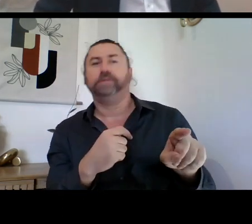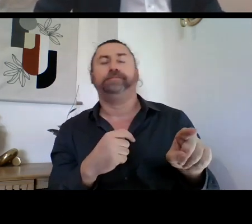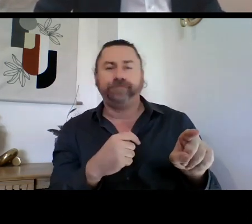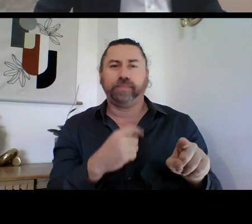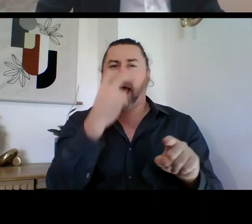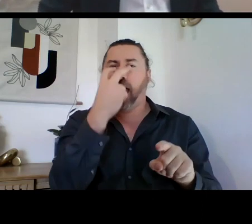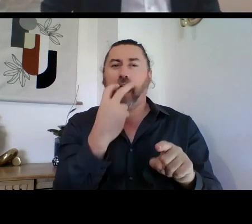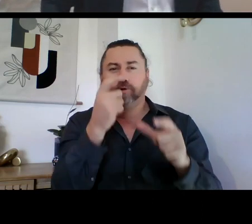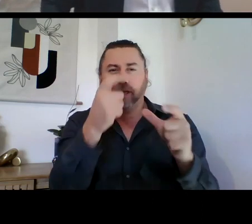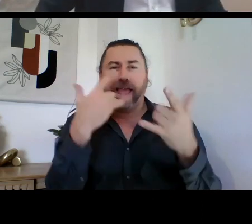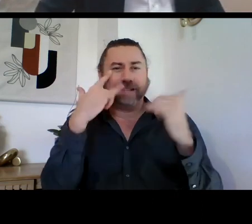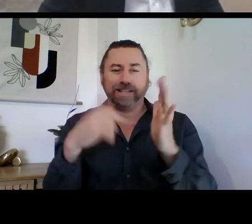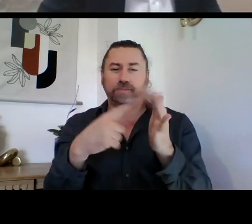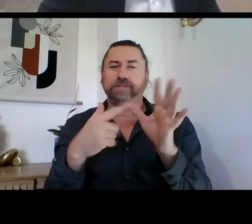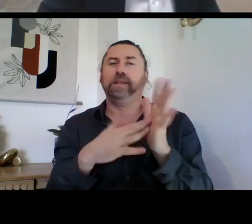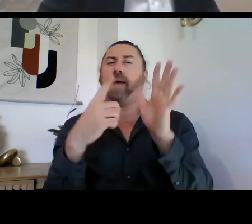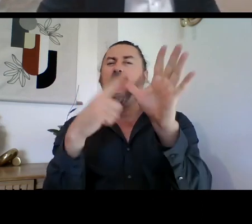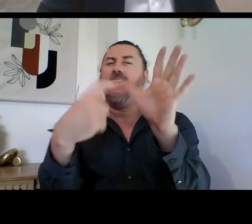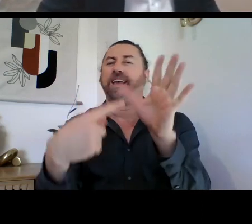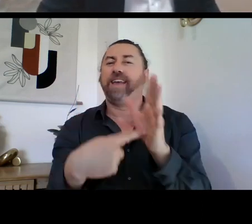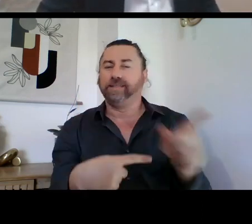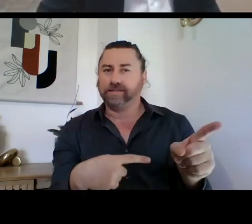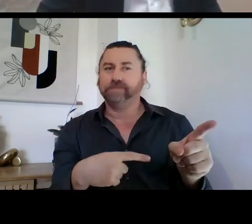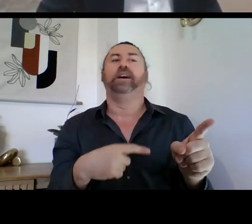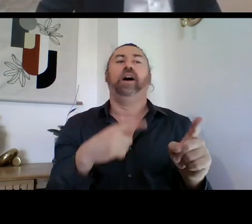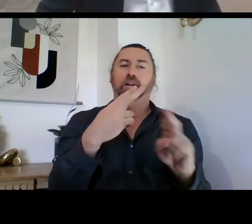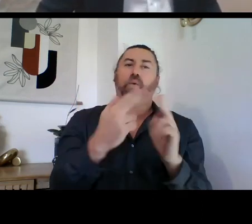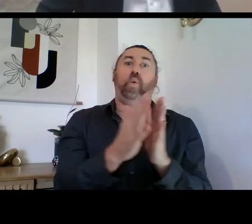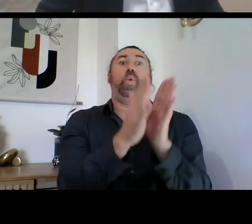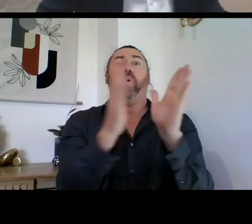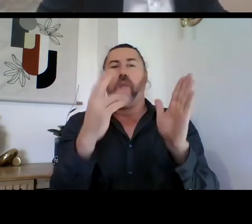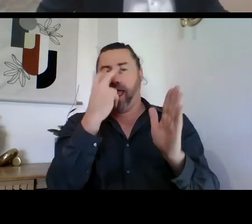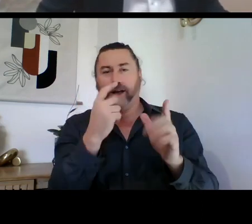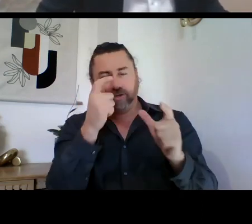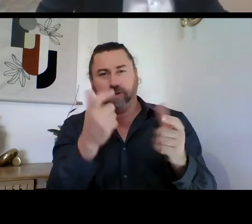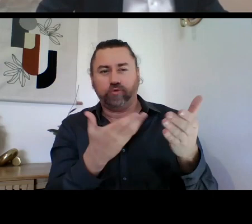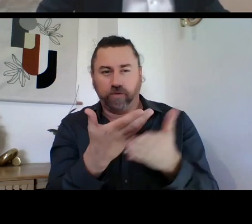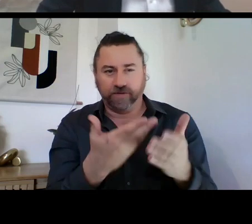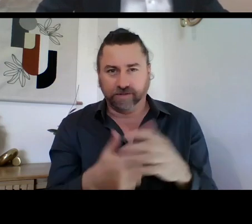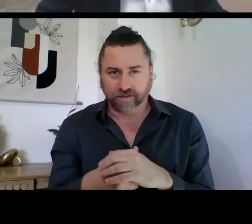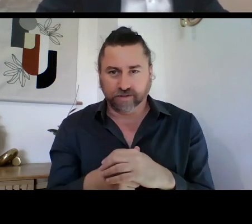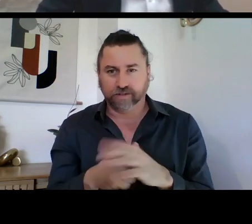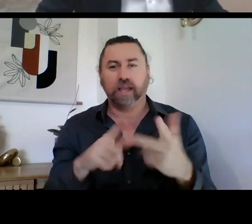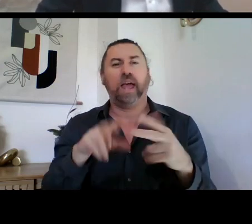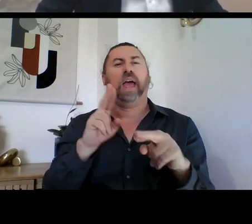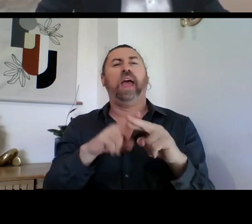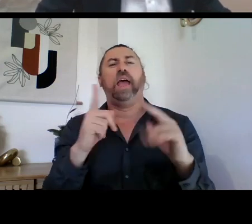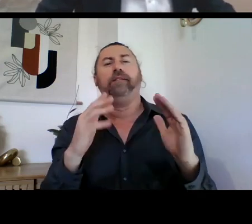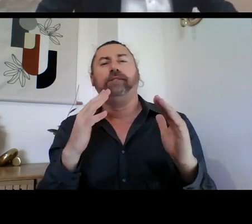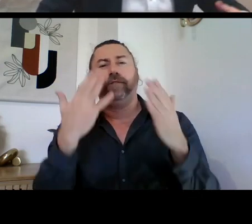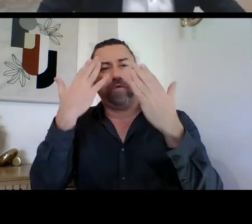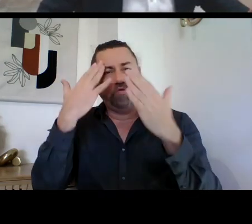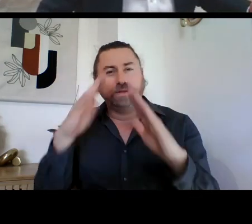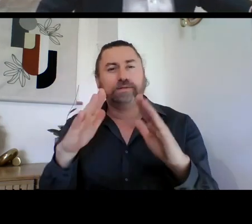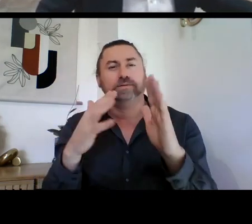assessment team, which can assess for all aged care services. If someone goes into residential aged care, they will